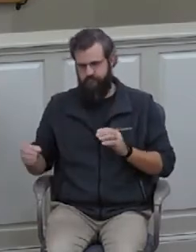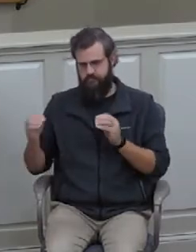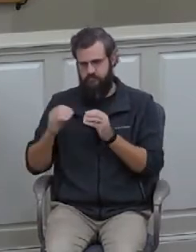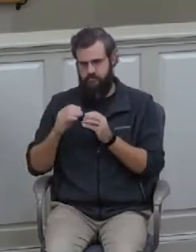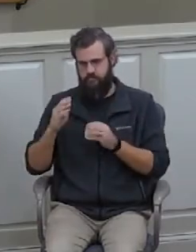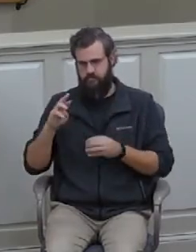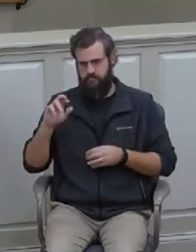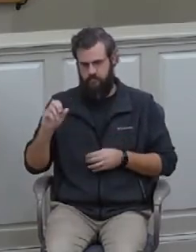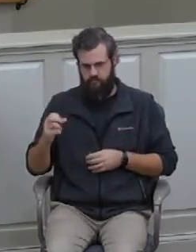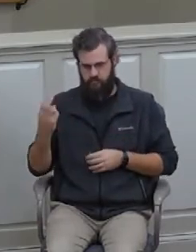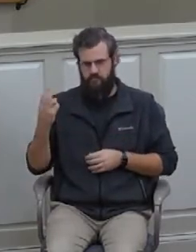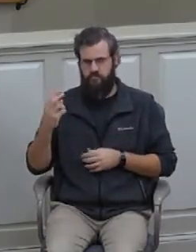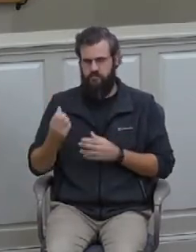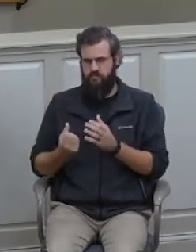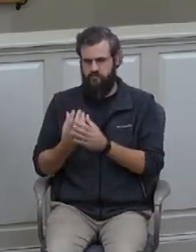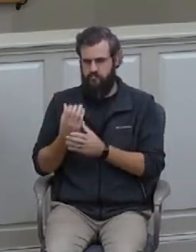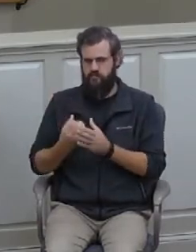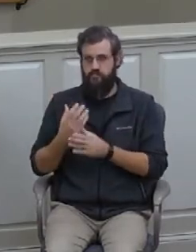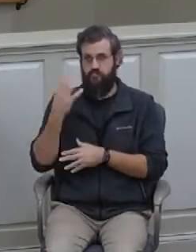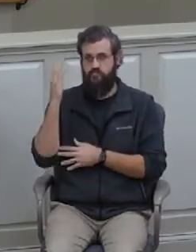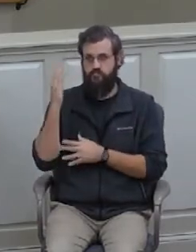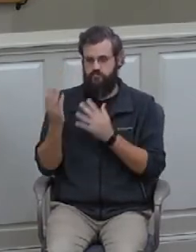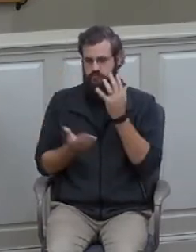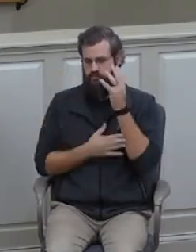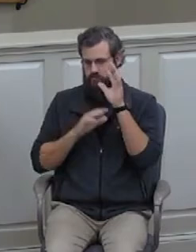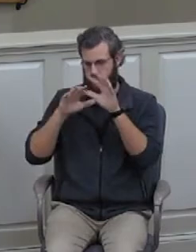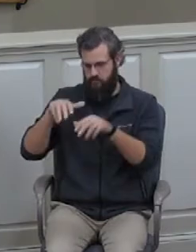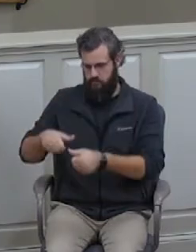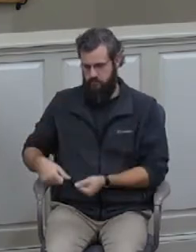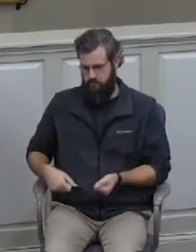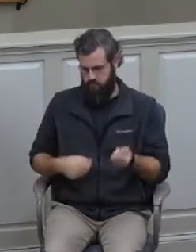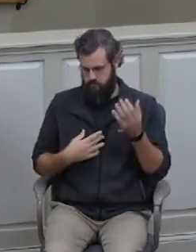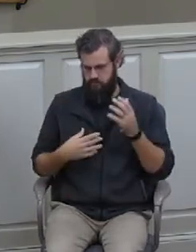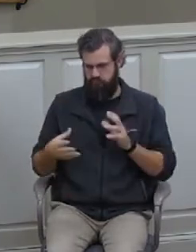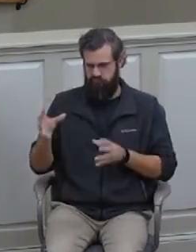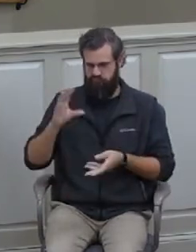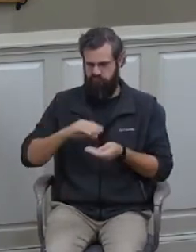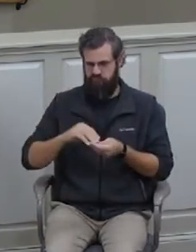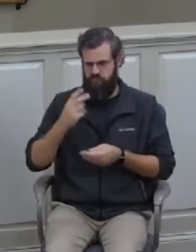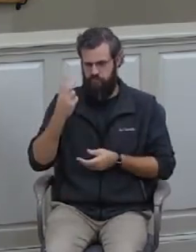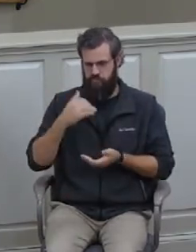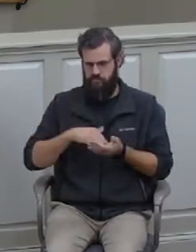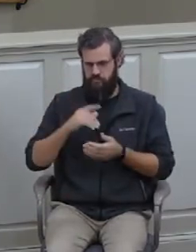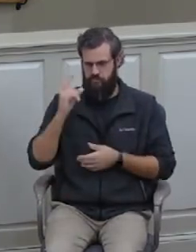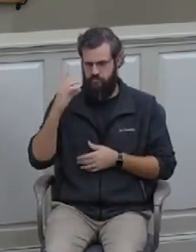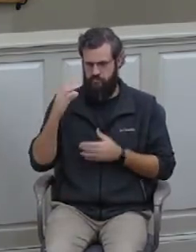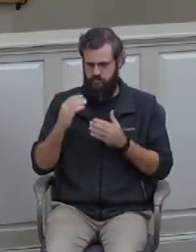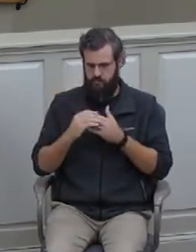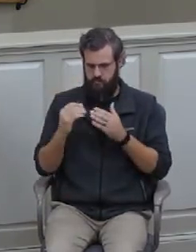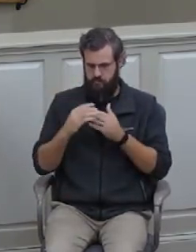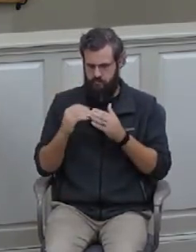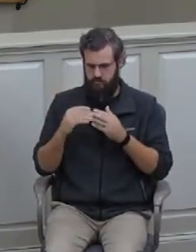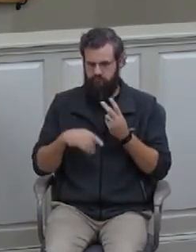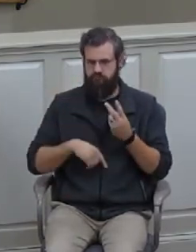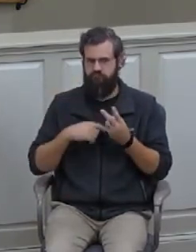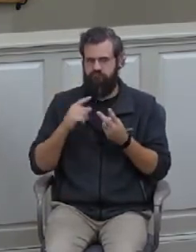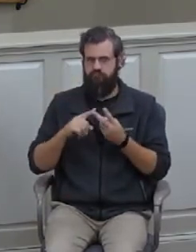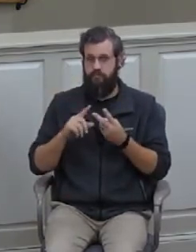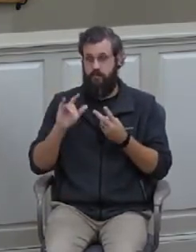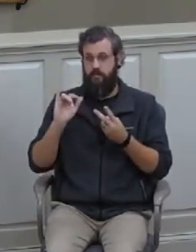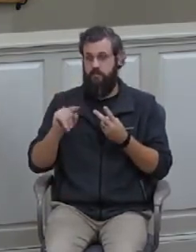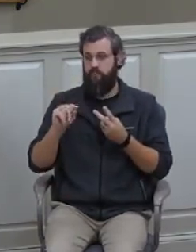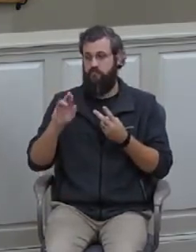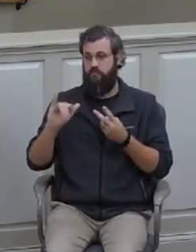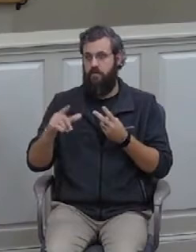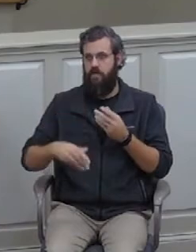and tree removal through the project that accounted to about $2,100 worth of work. We also added 2 culverts on the trail,